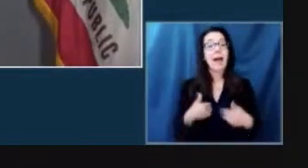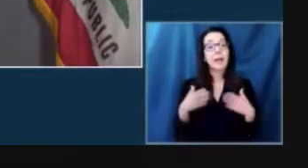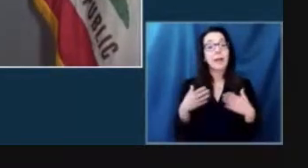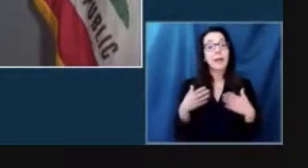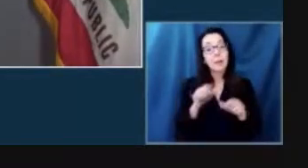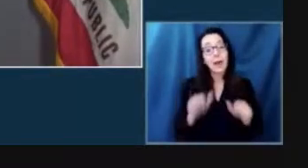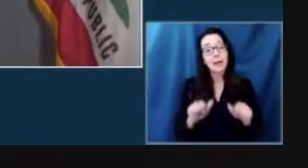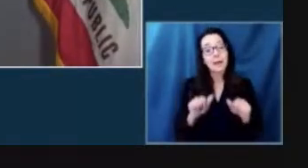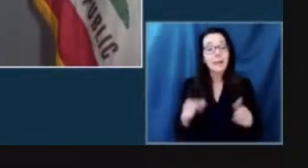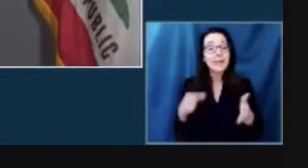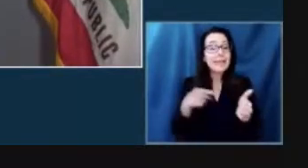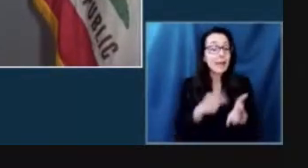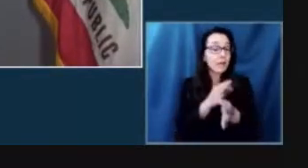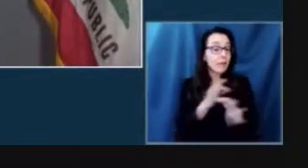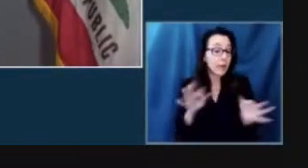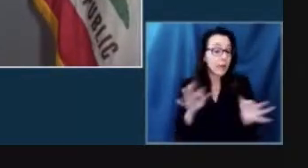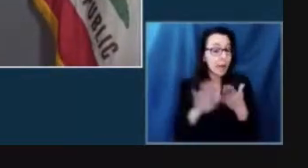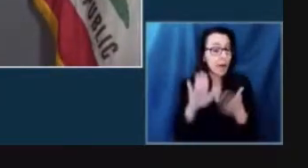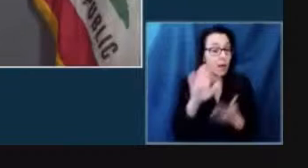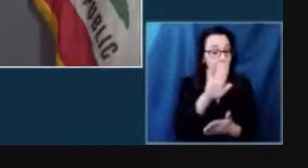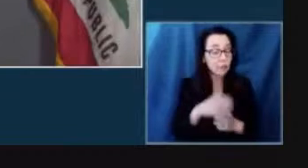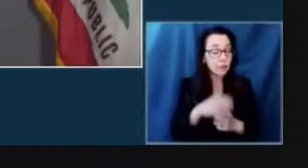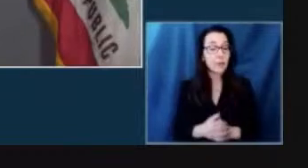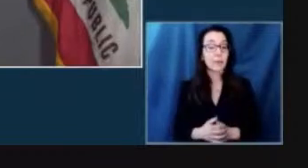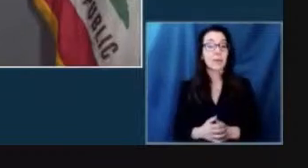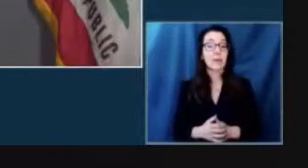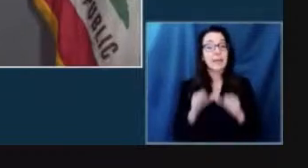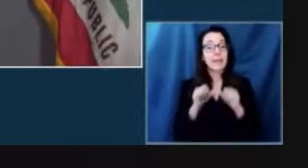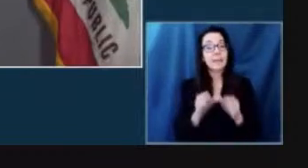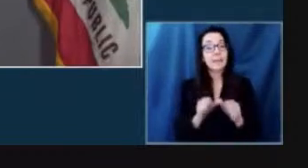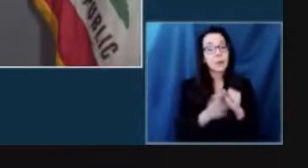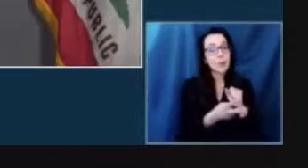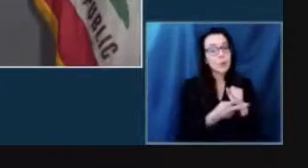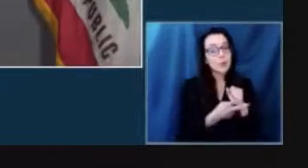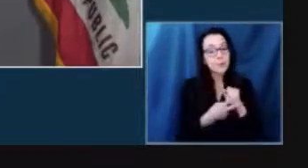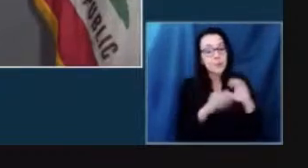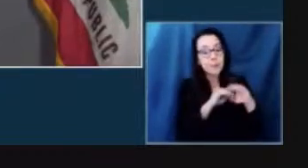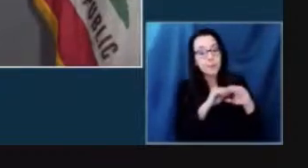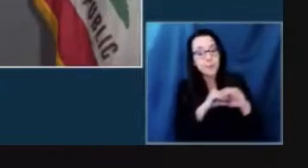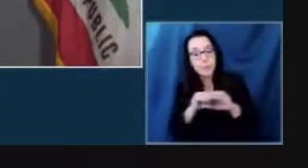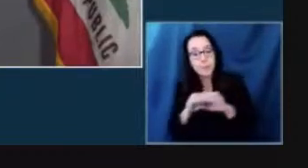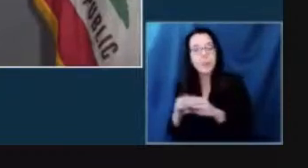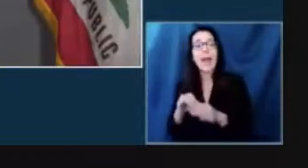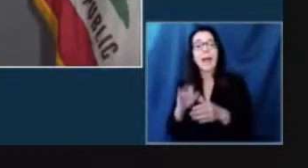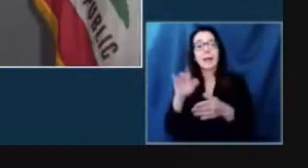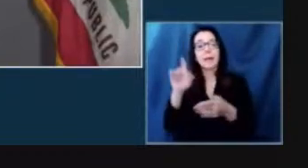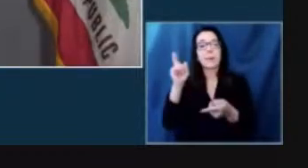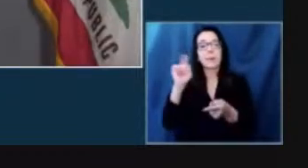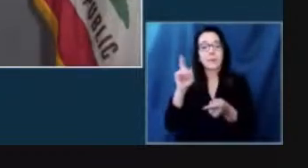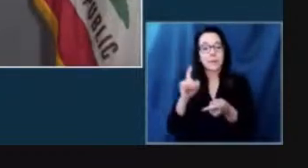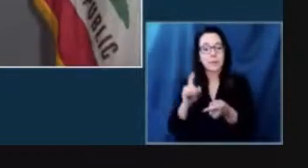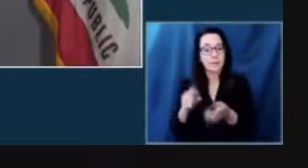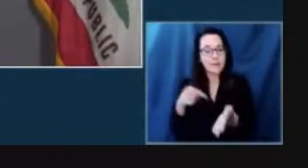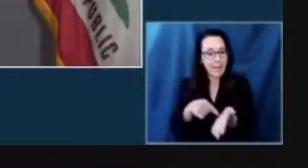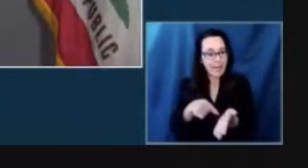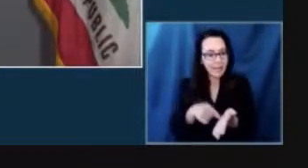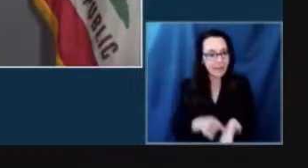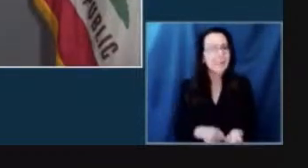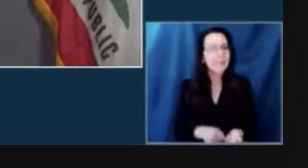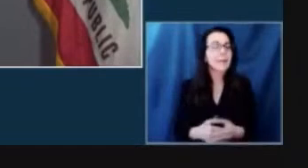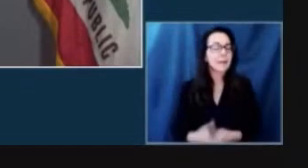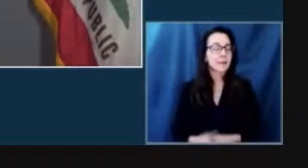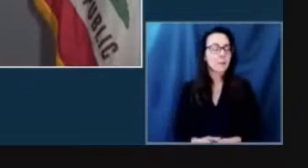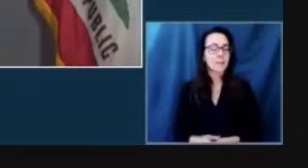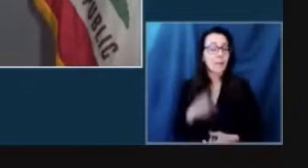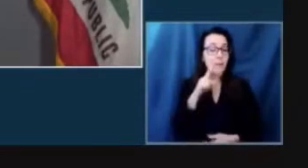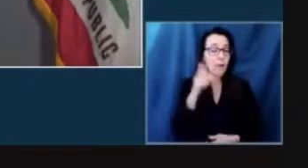while continuing to build our reserves and pay down debts to help us weather future crises and downturns. And as